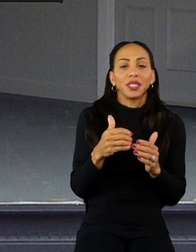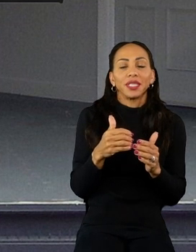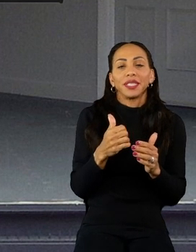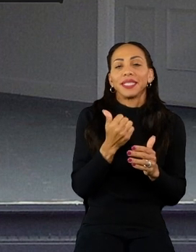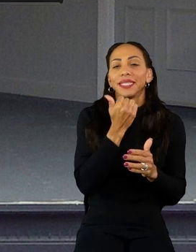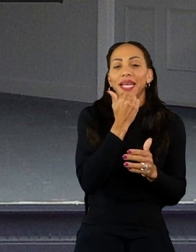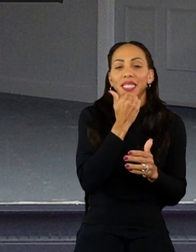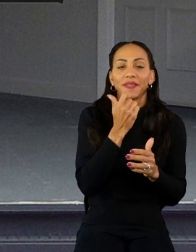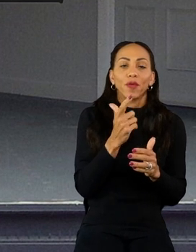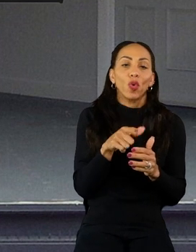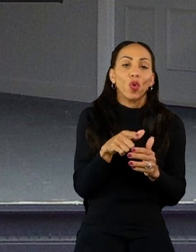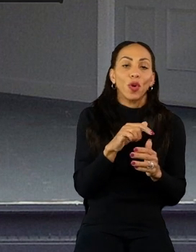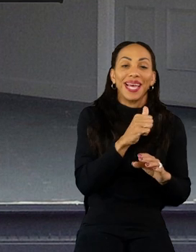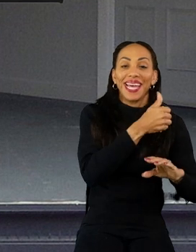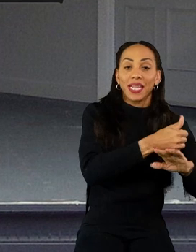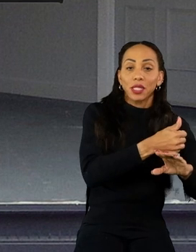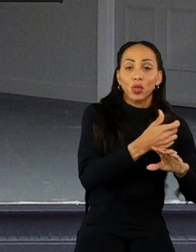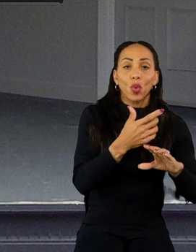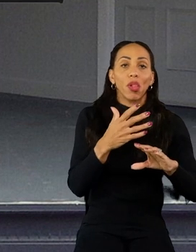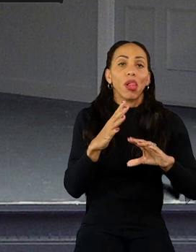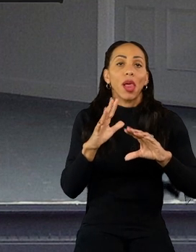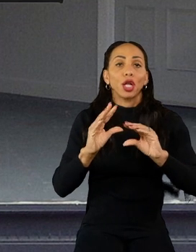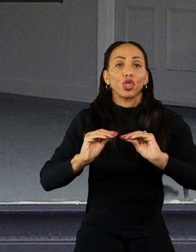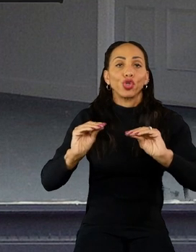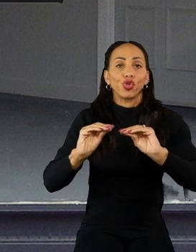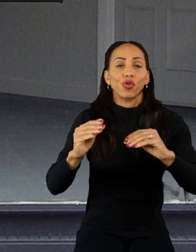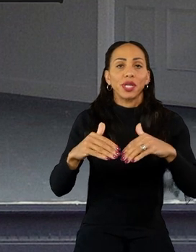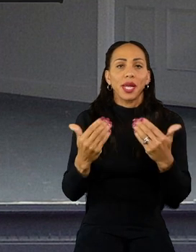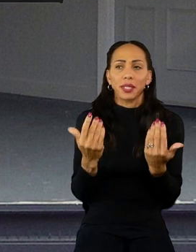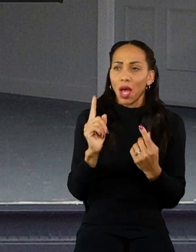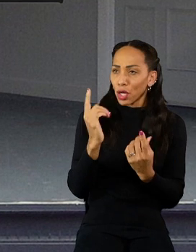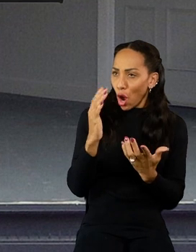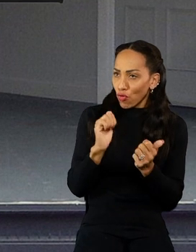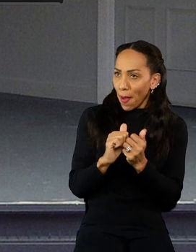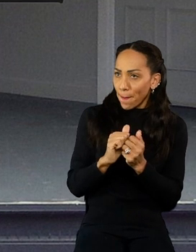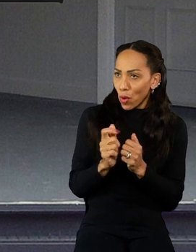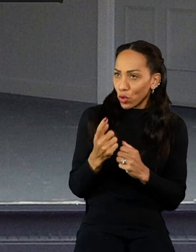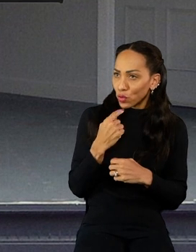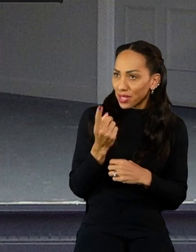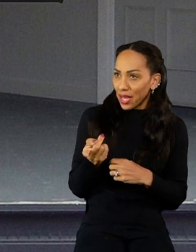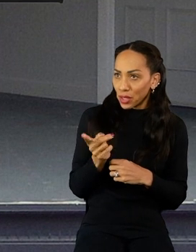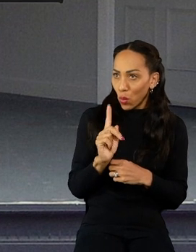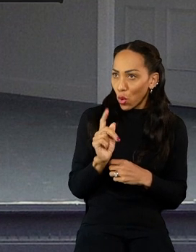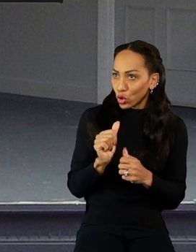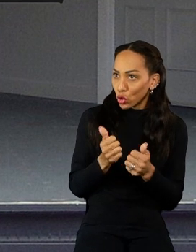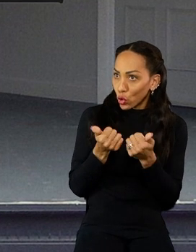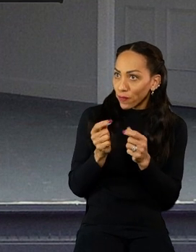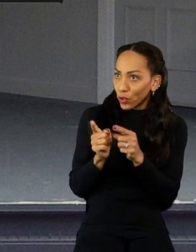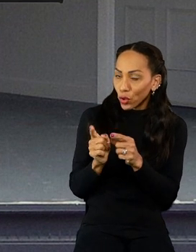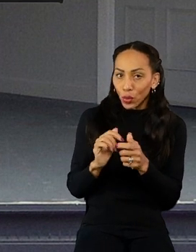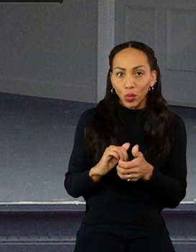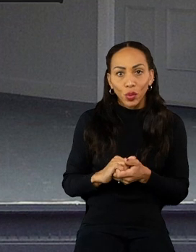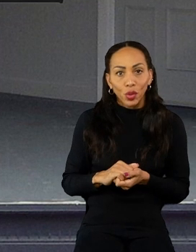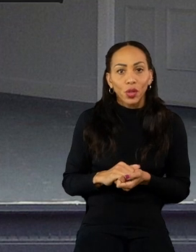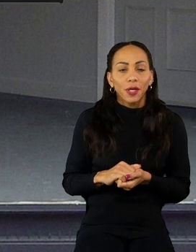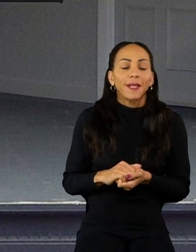to do the install and the tutorial day. Yeah. Because I can't remember what dates